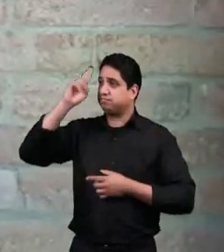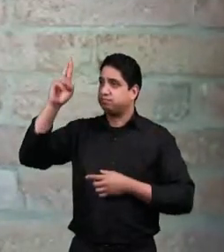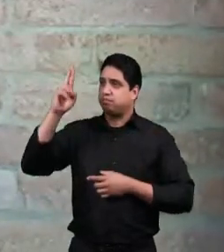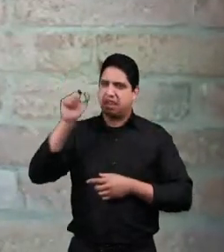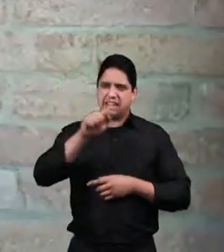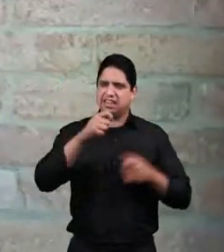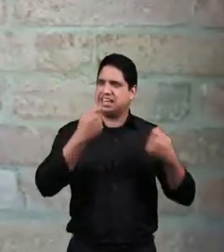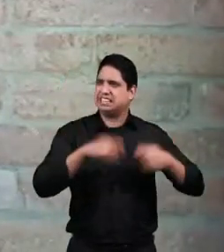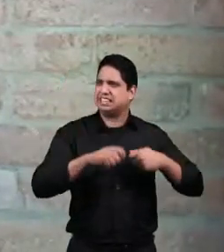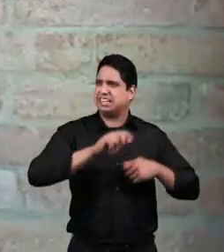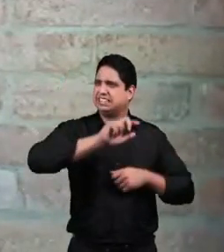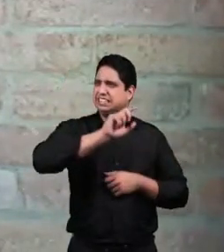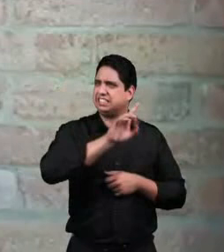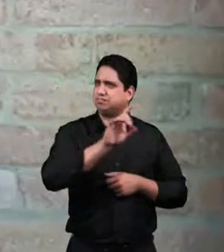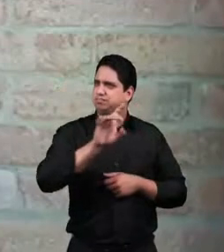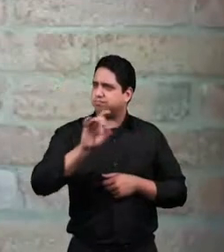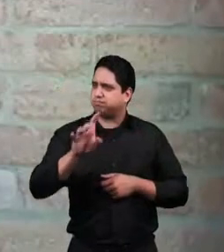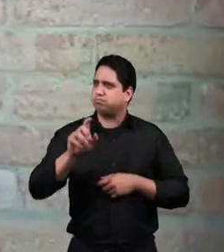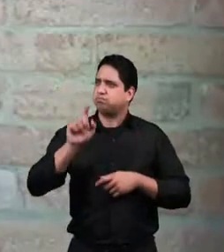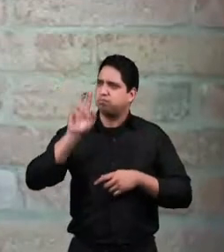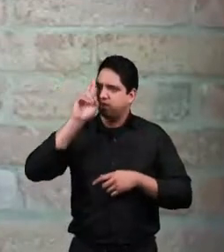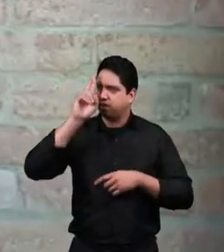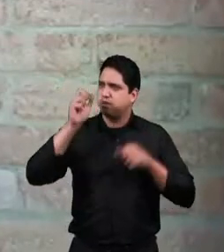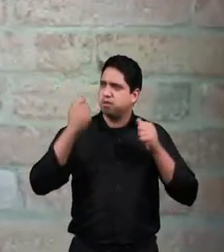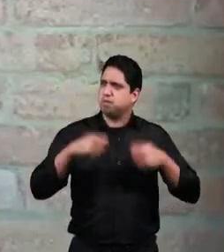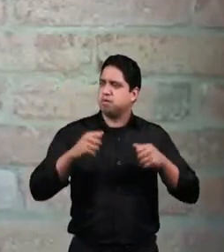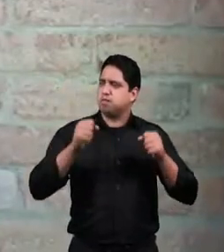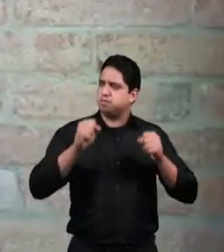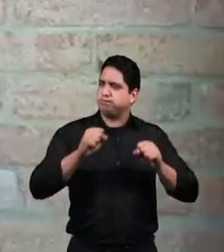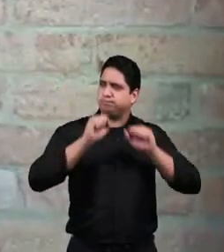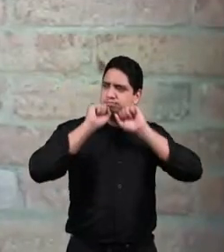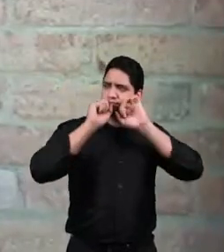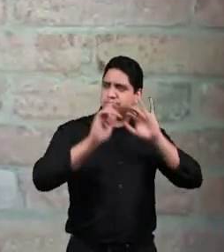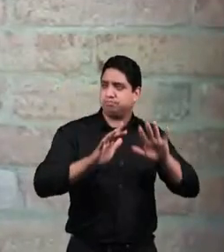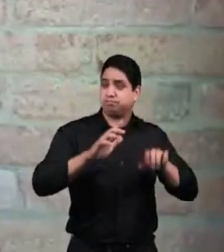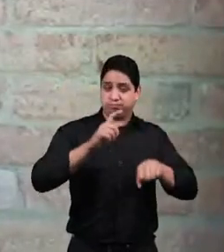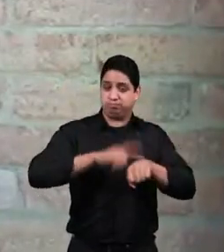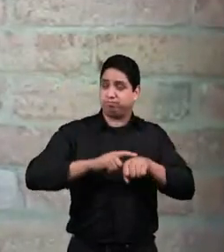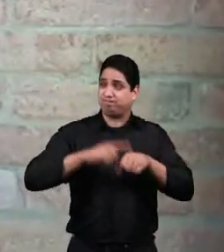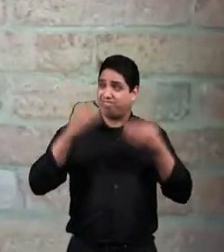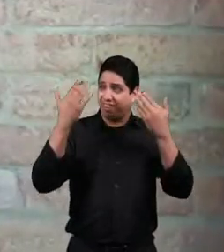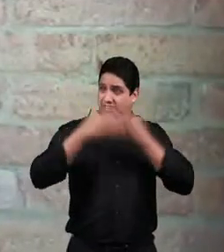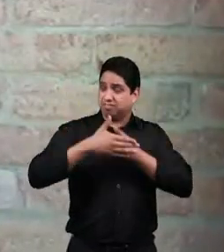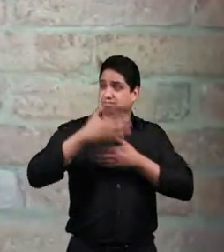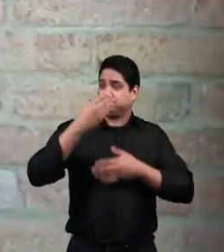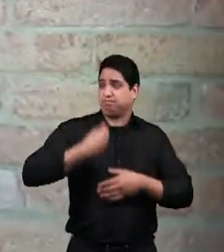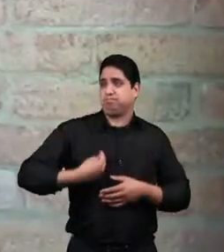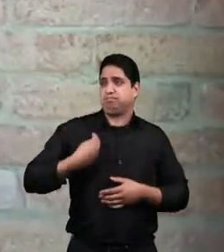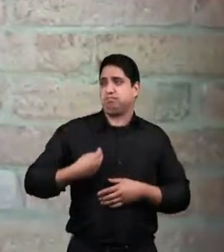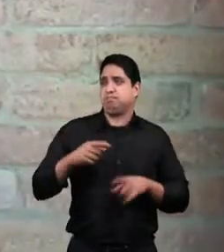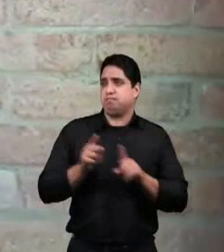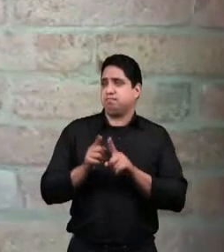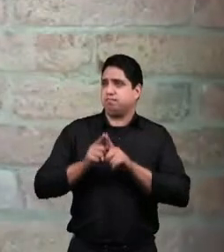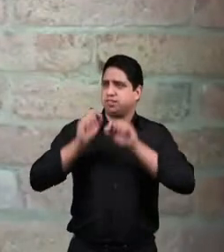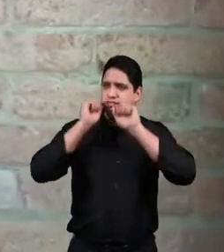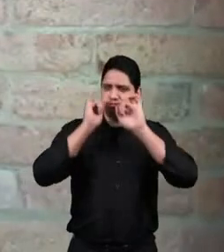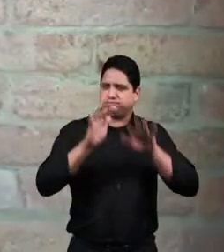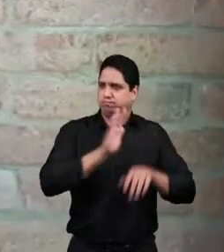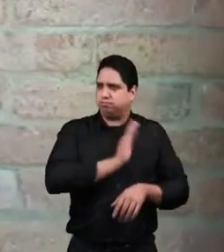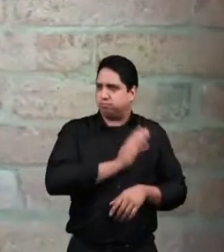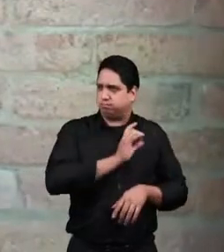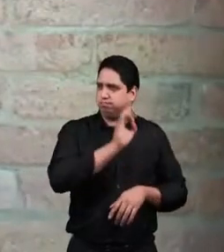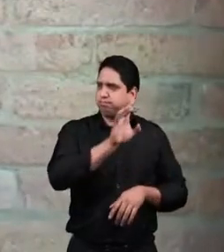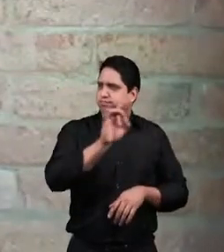presence, we pray that your good hand of power may be extended over these homes, over